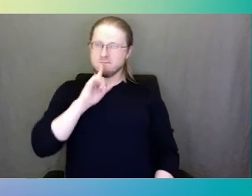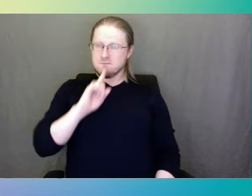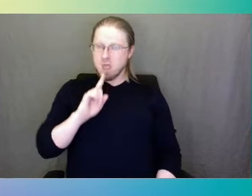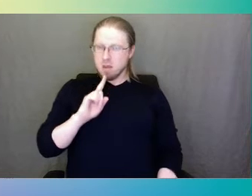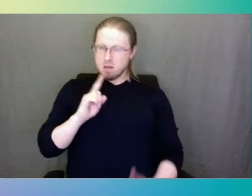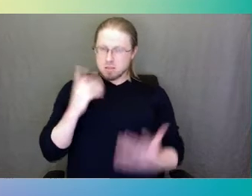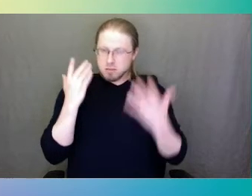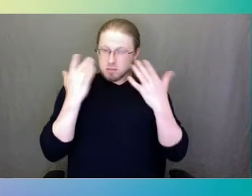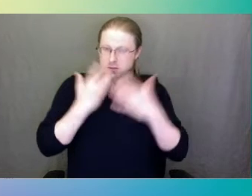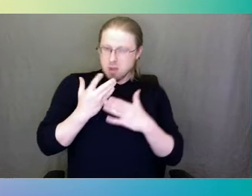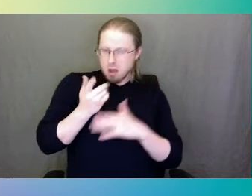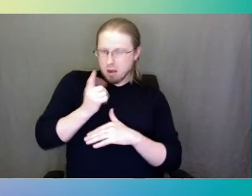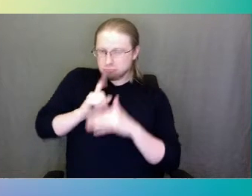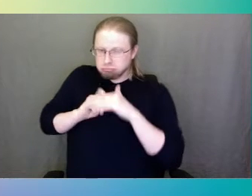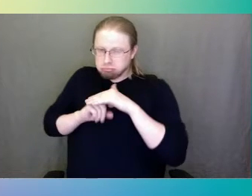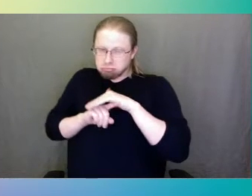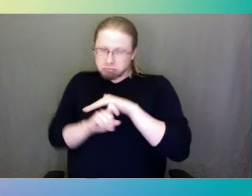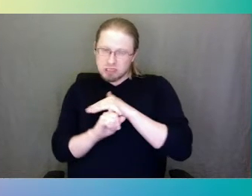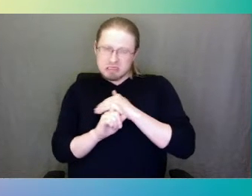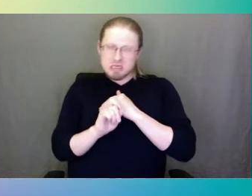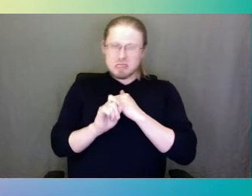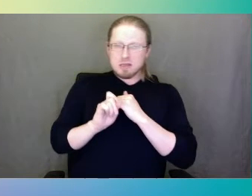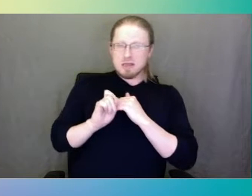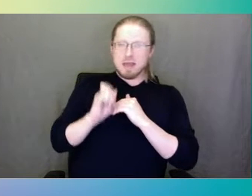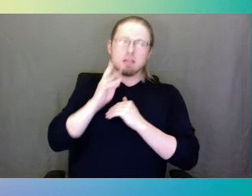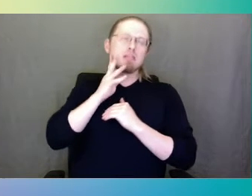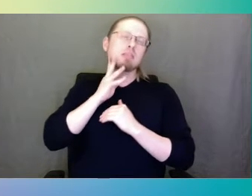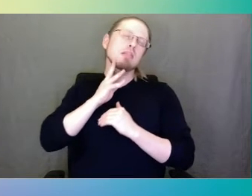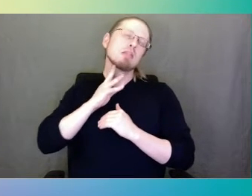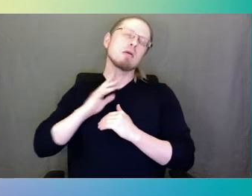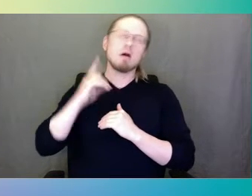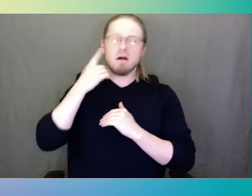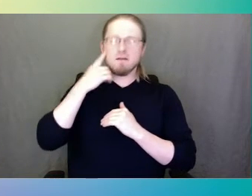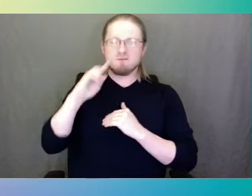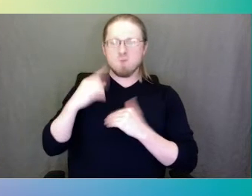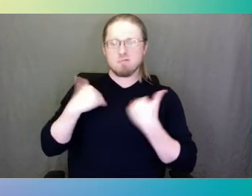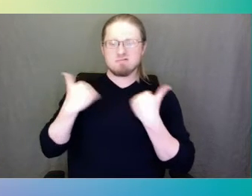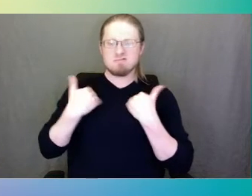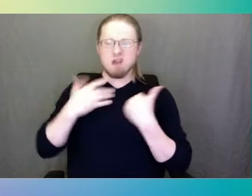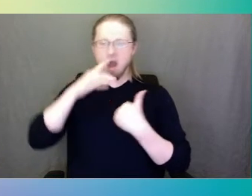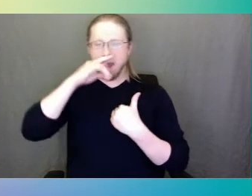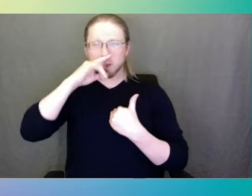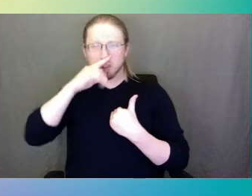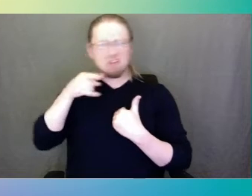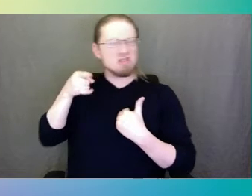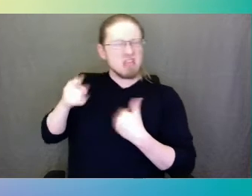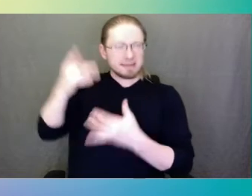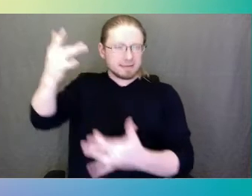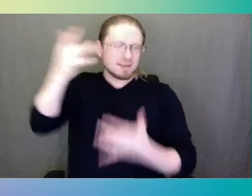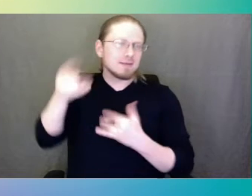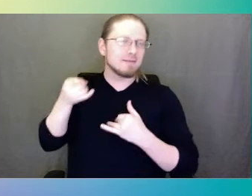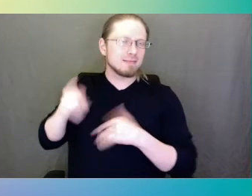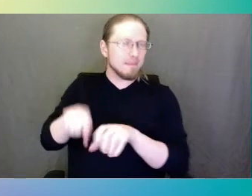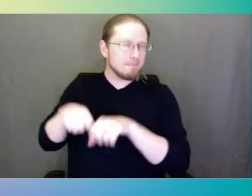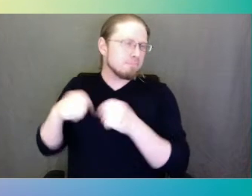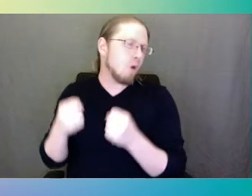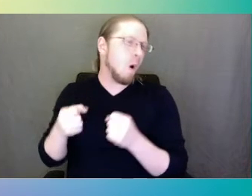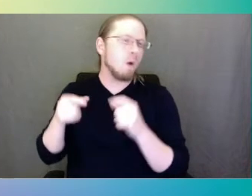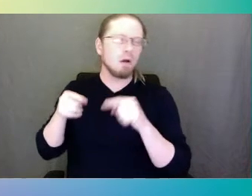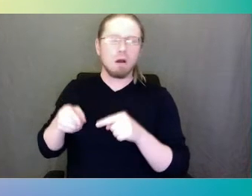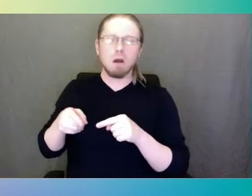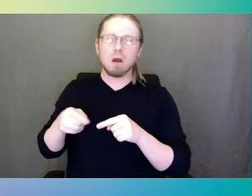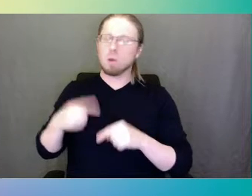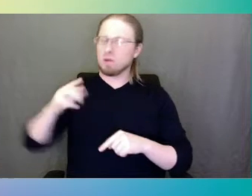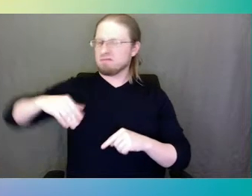children, that prey on young people. They're sick. They're broken. We haven't quite labeled it a mental illness yet,